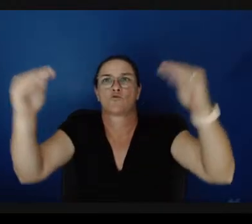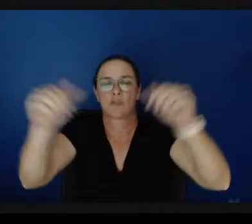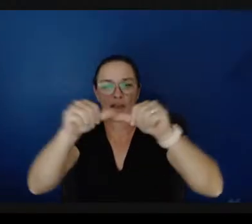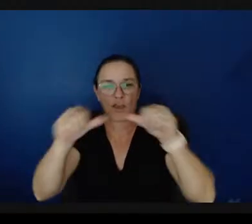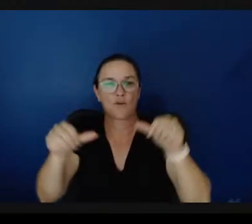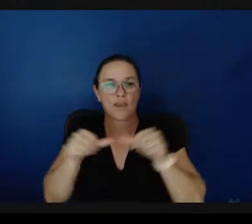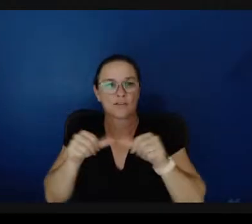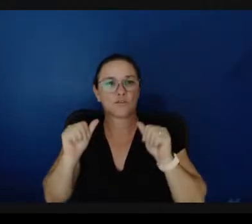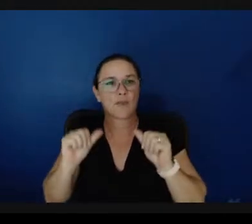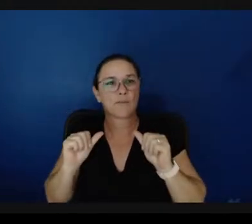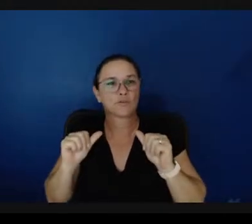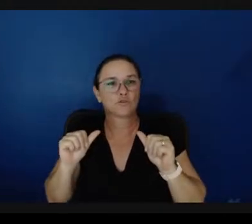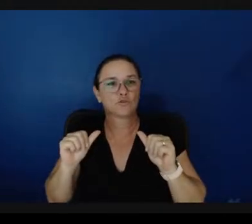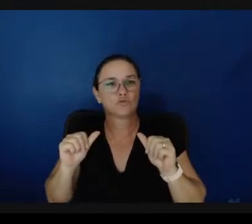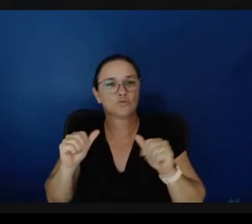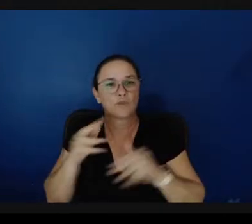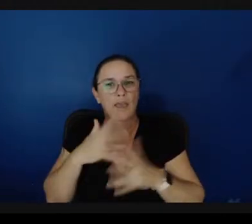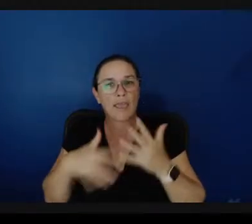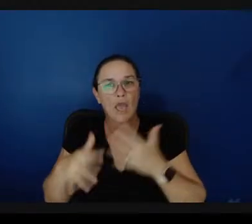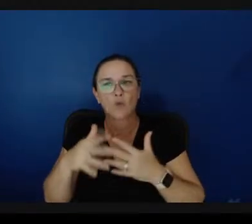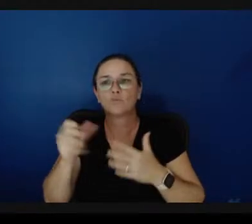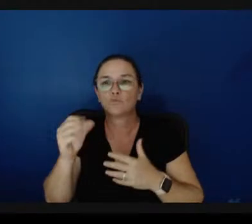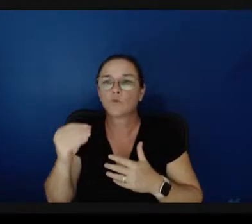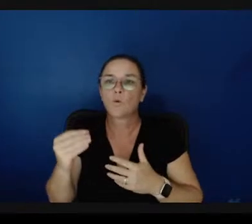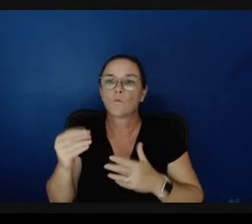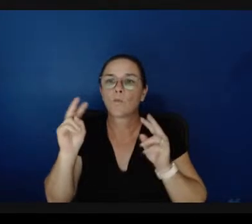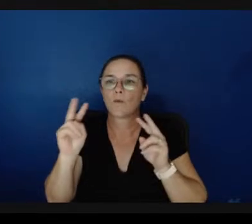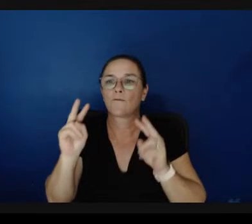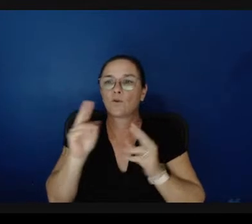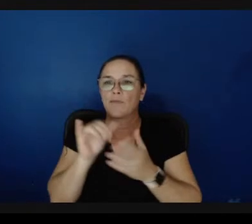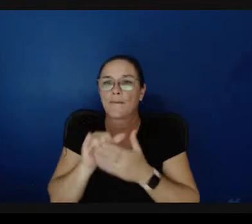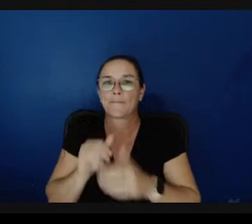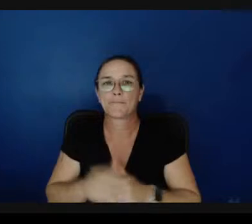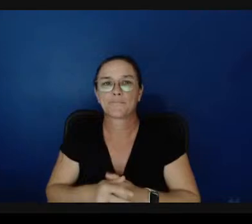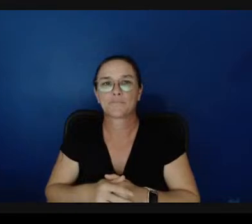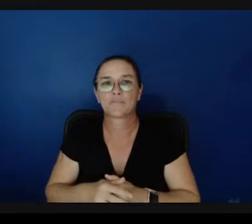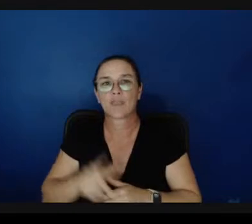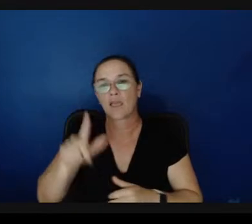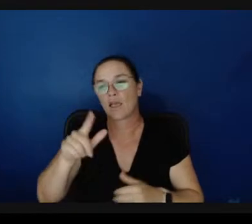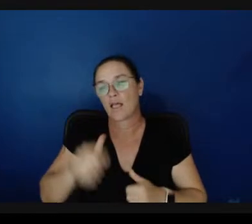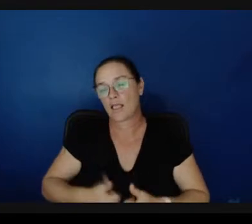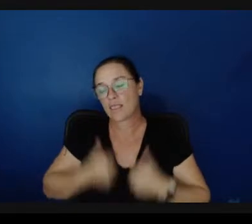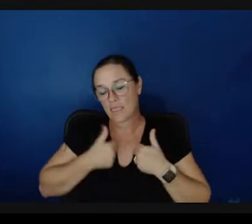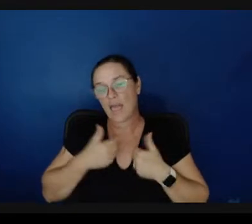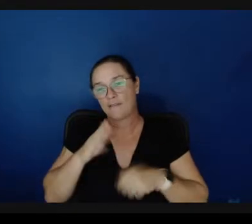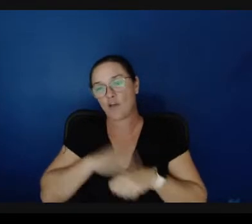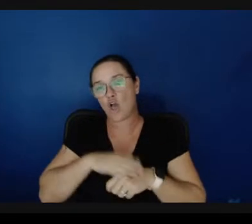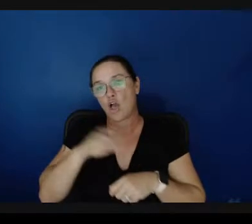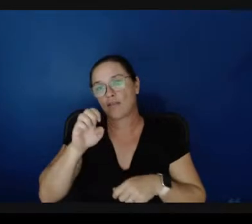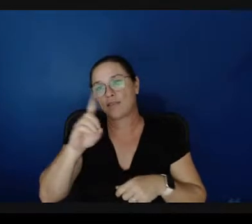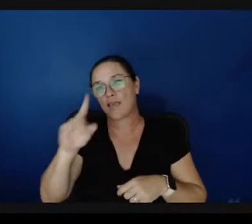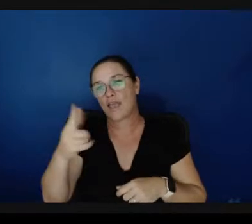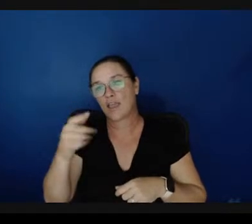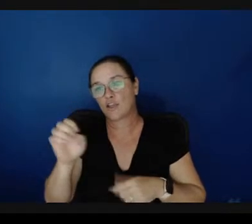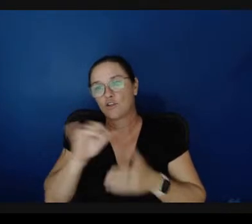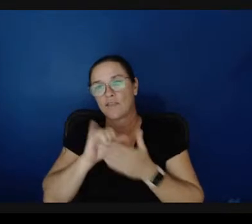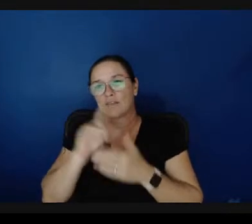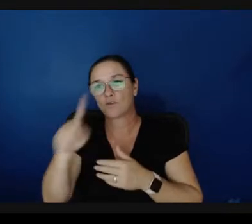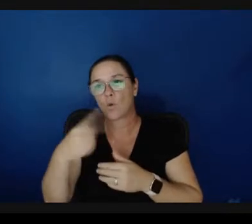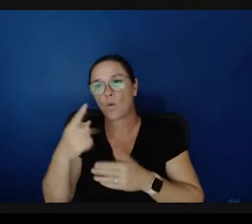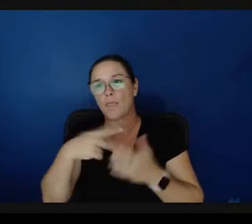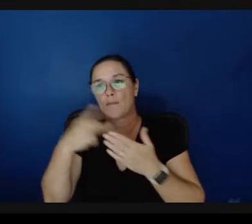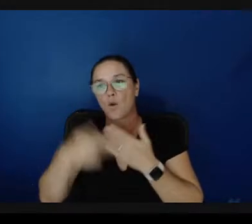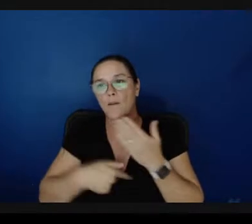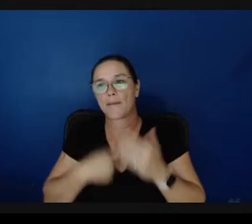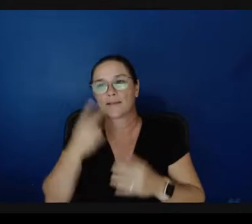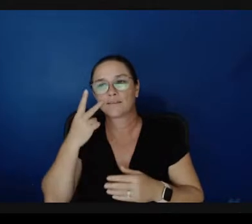hang out in. So looking forward to that. Life on the Edge is the only program that I